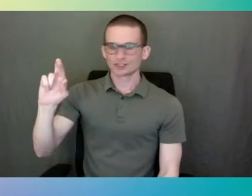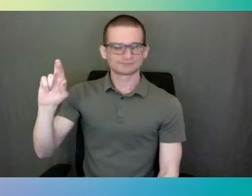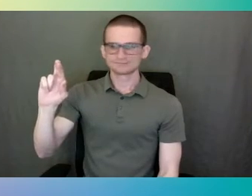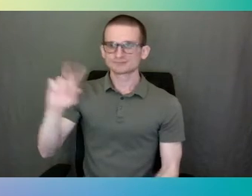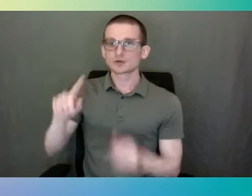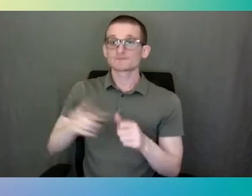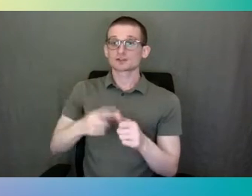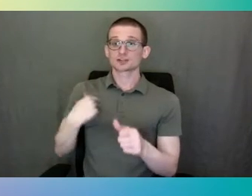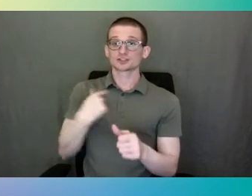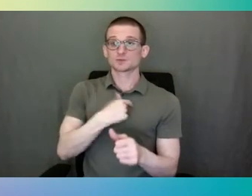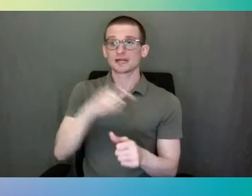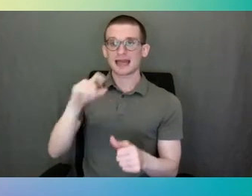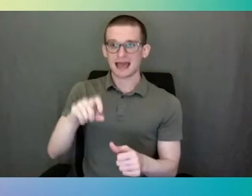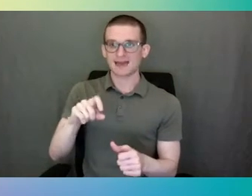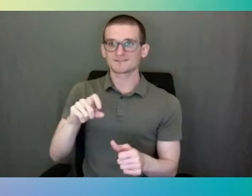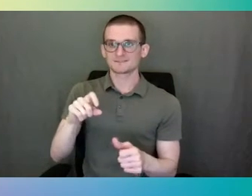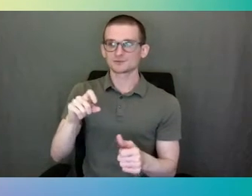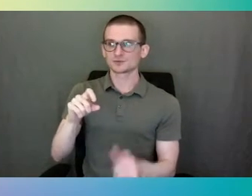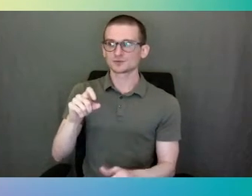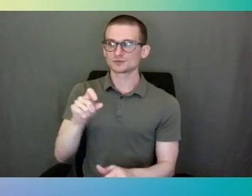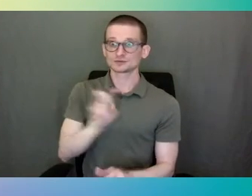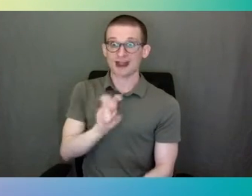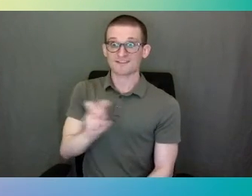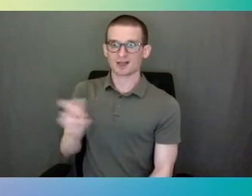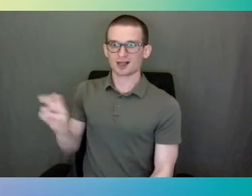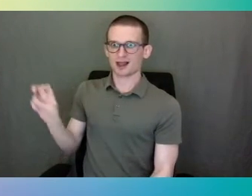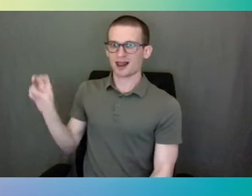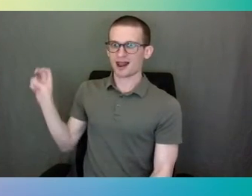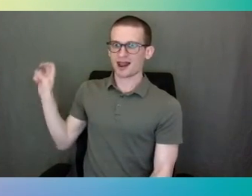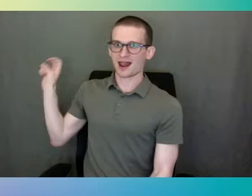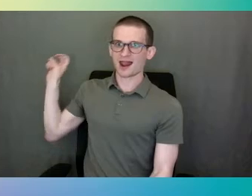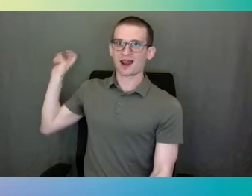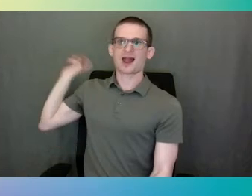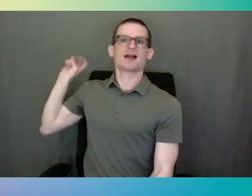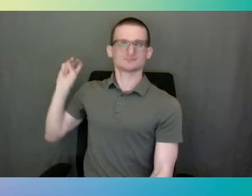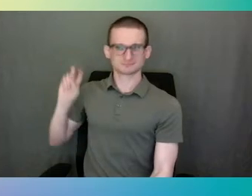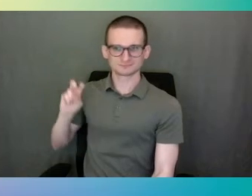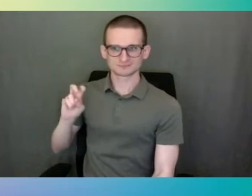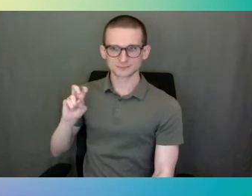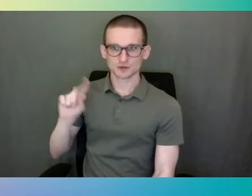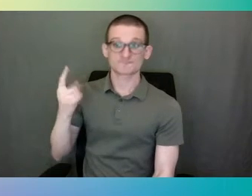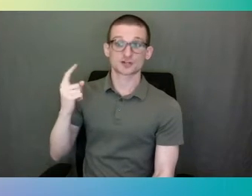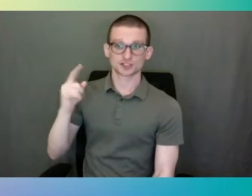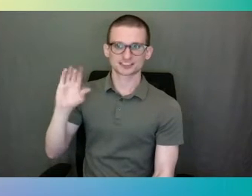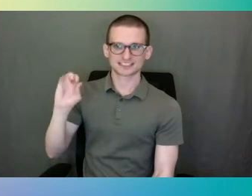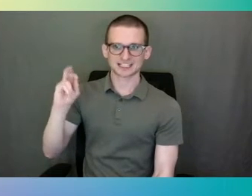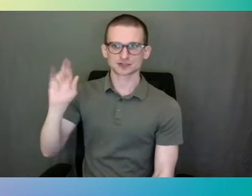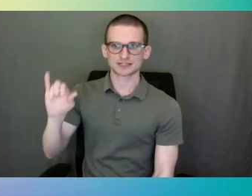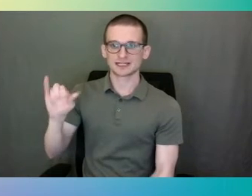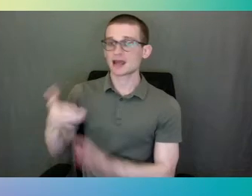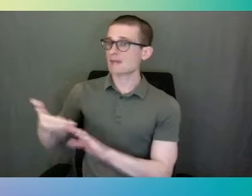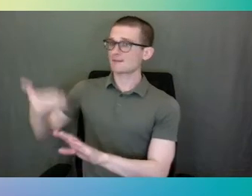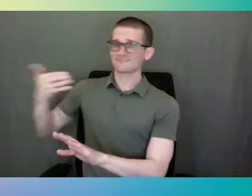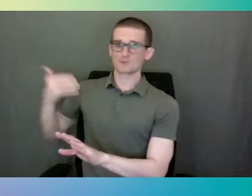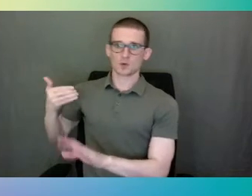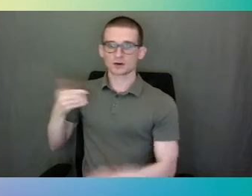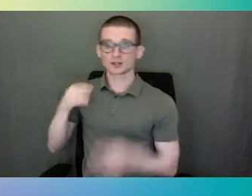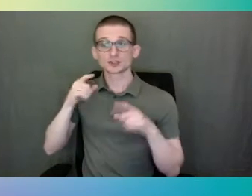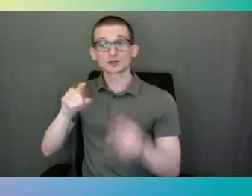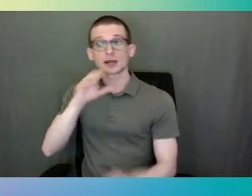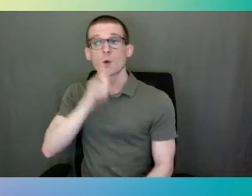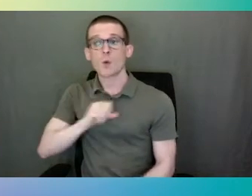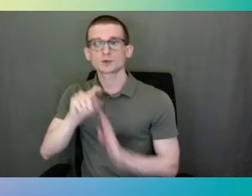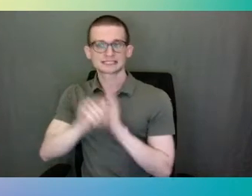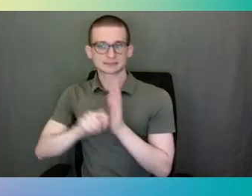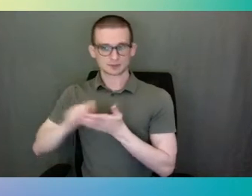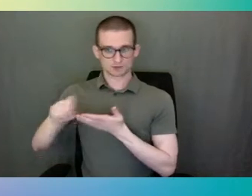in the context of the first century and even before that, when the Old Testament's books were written too. So I want